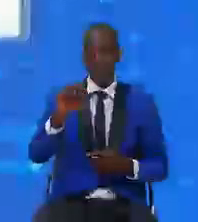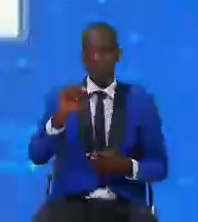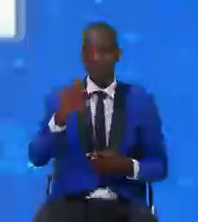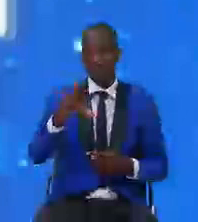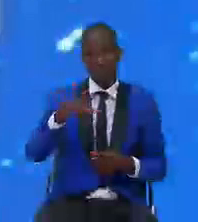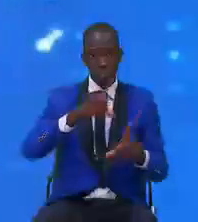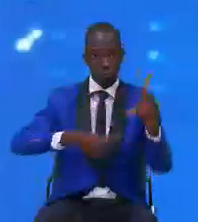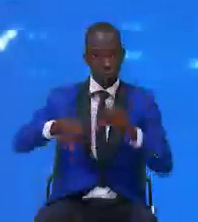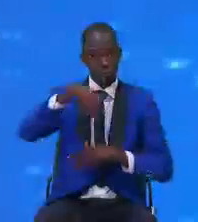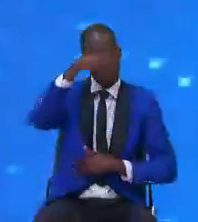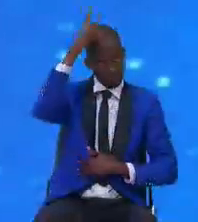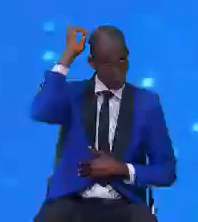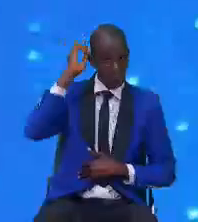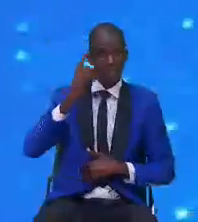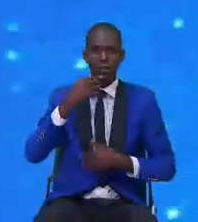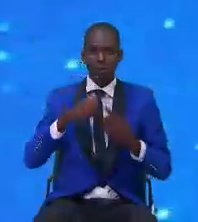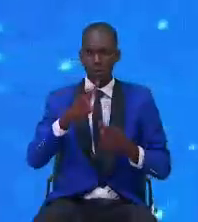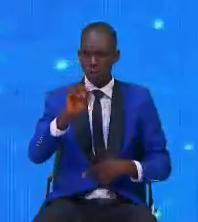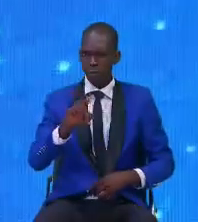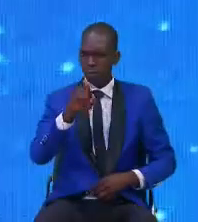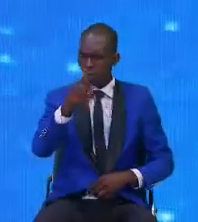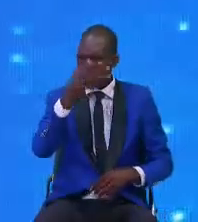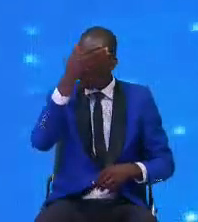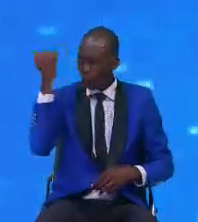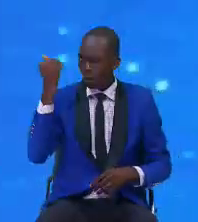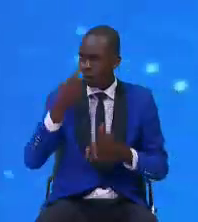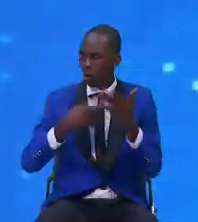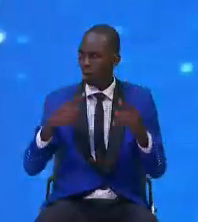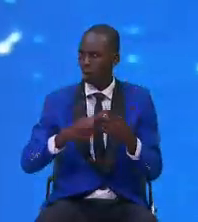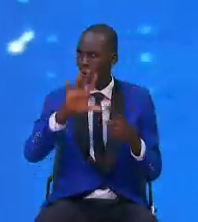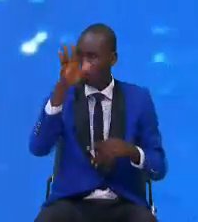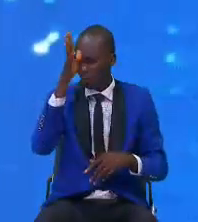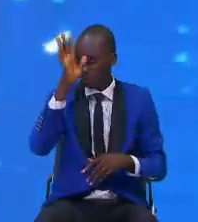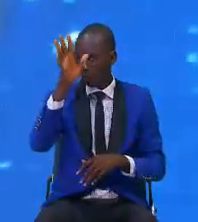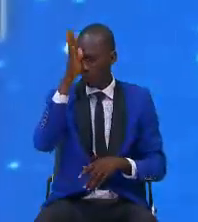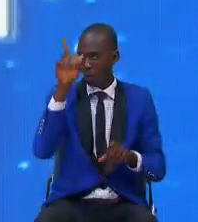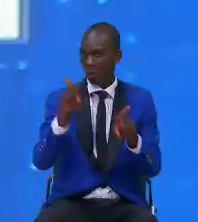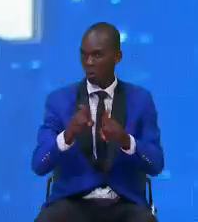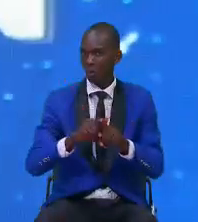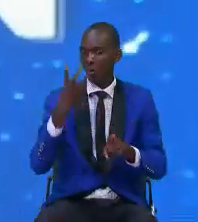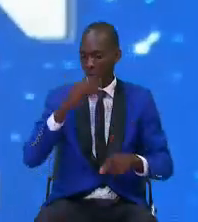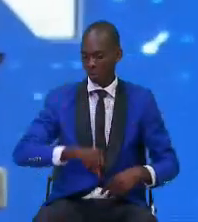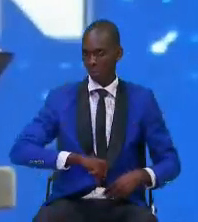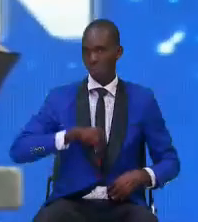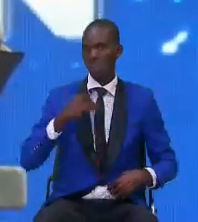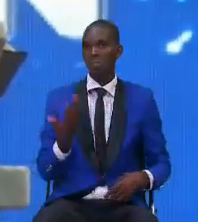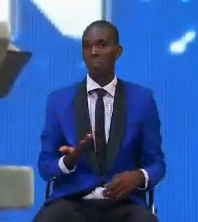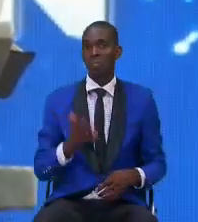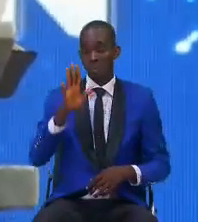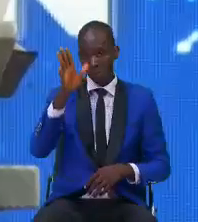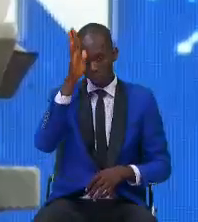said, you know the story of your father. Your father too was proud. Your father was an